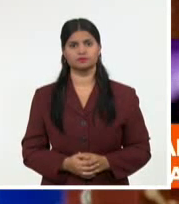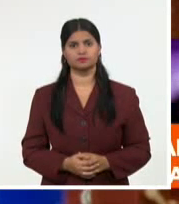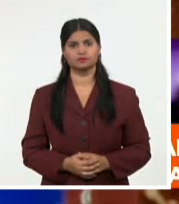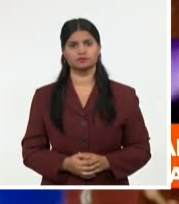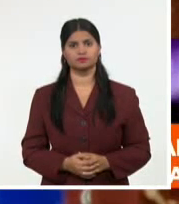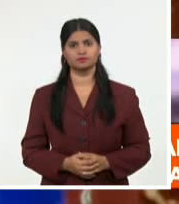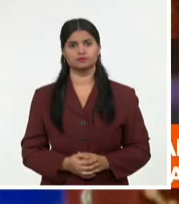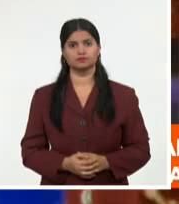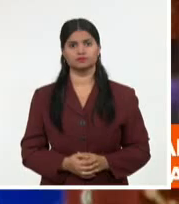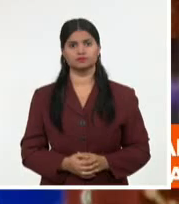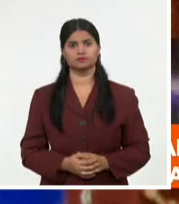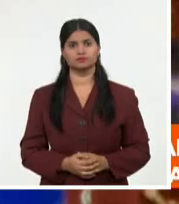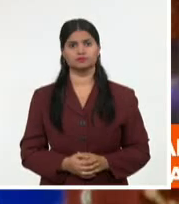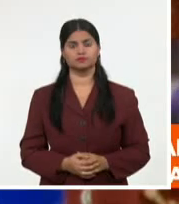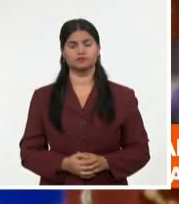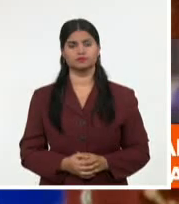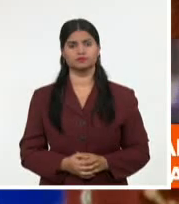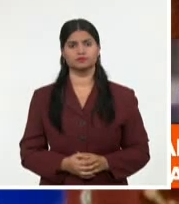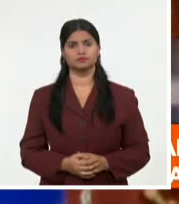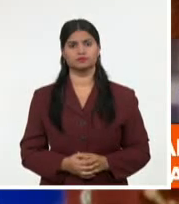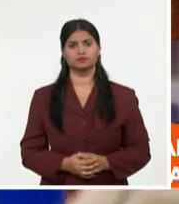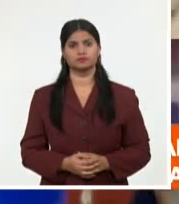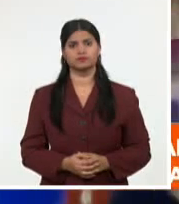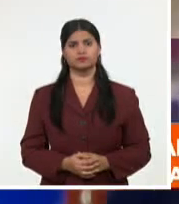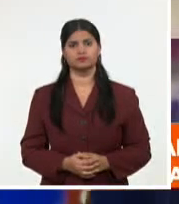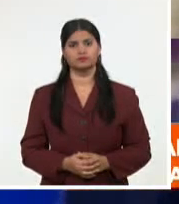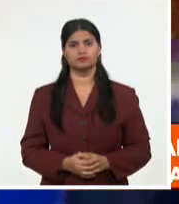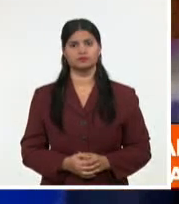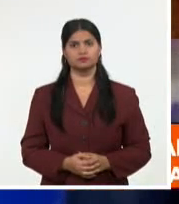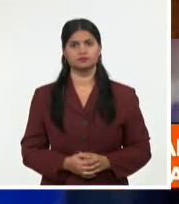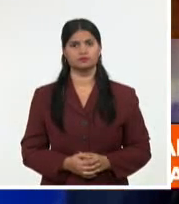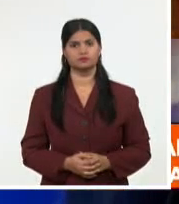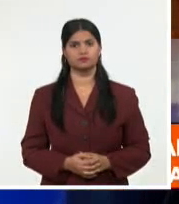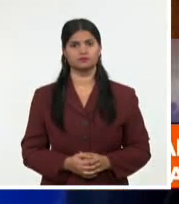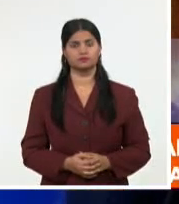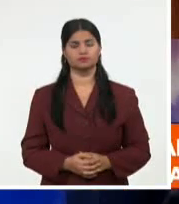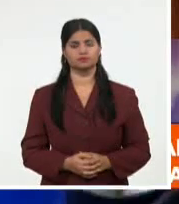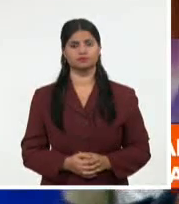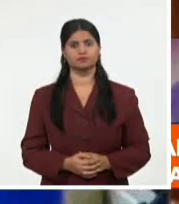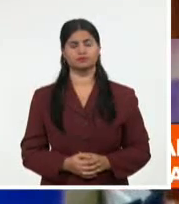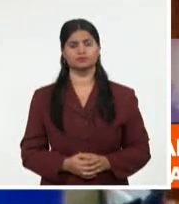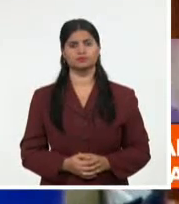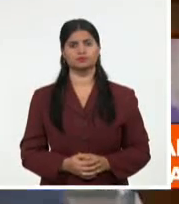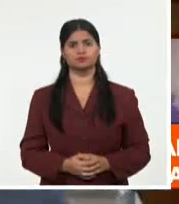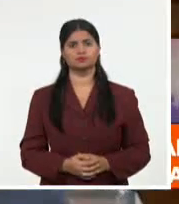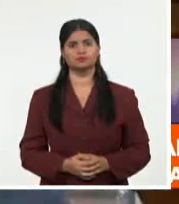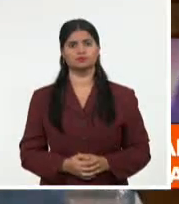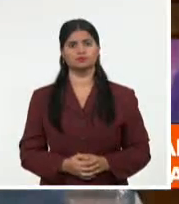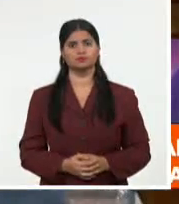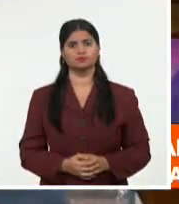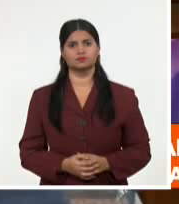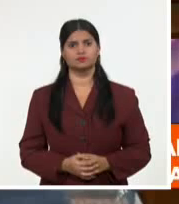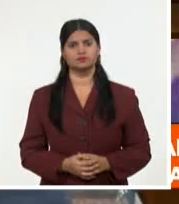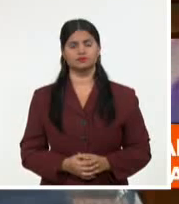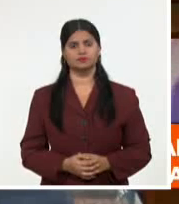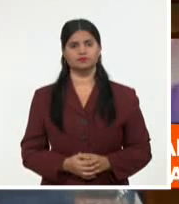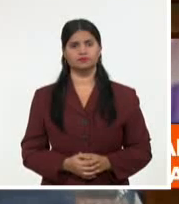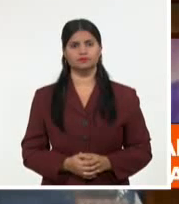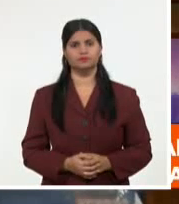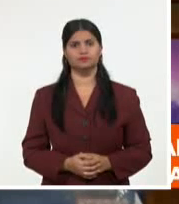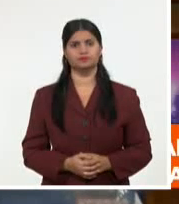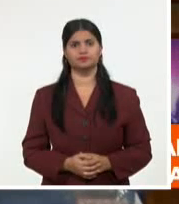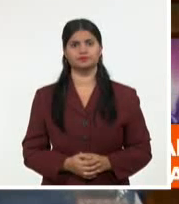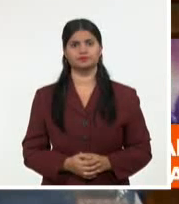with the onset of what we called the double blockade, we saw the ushering in of an economic period of